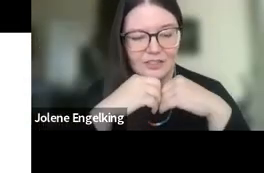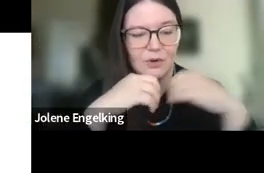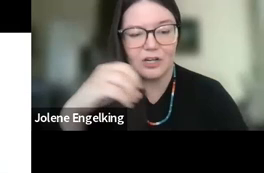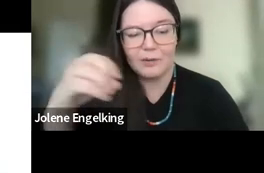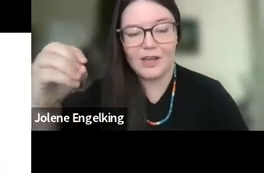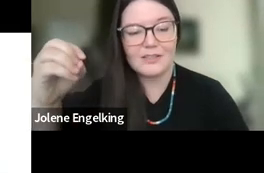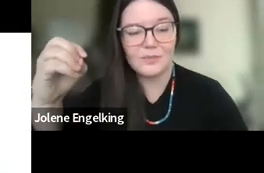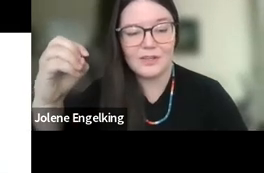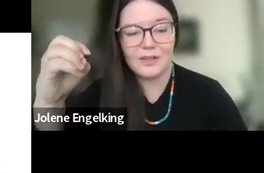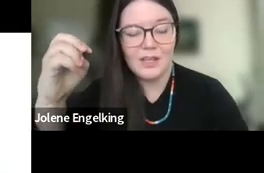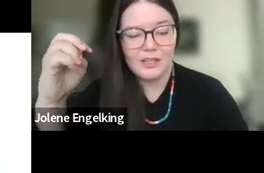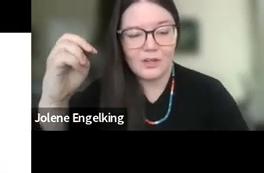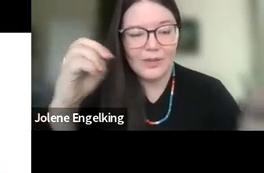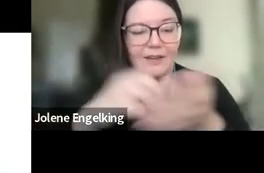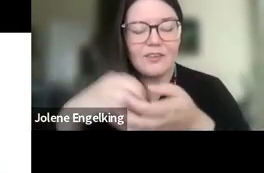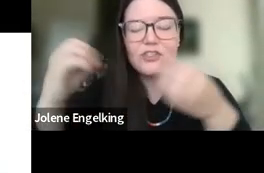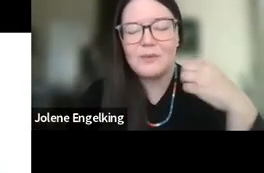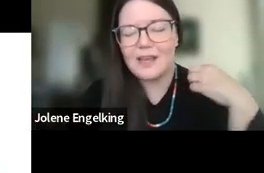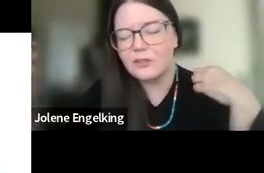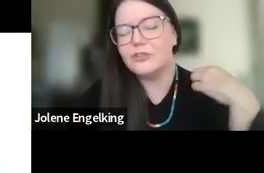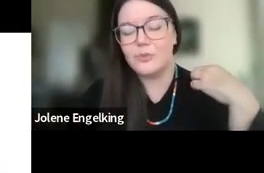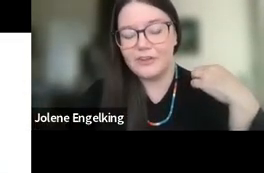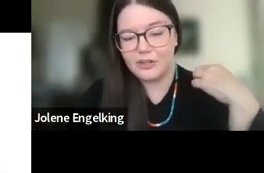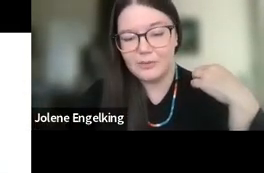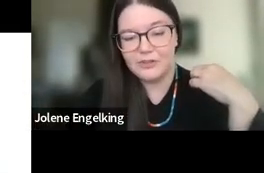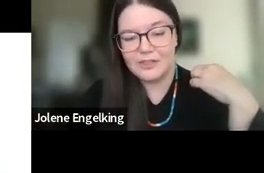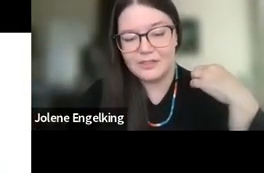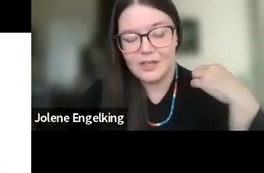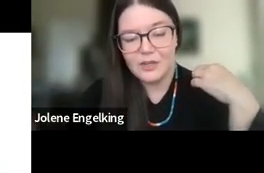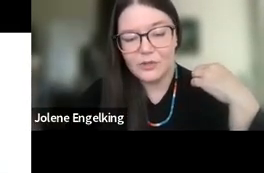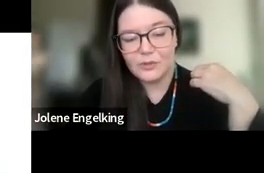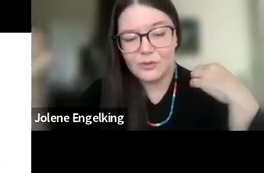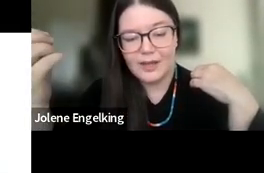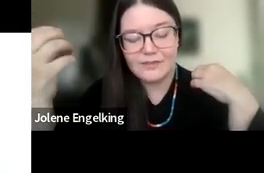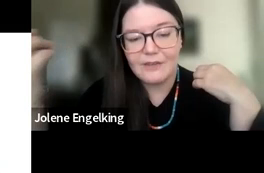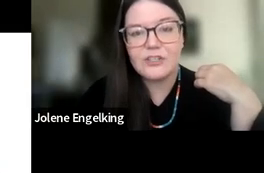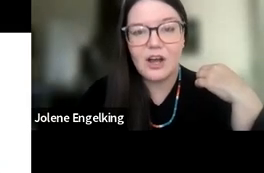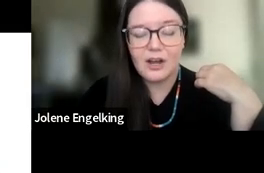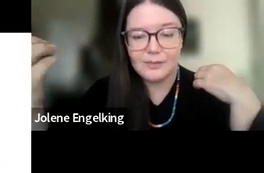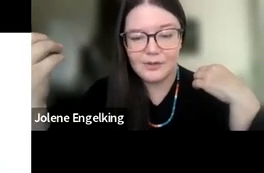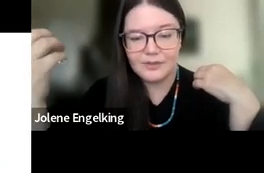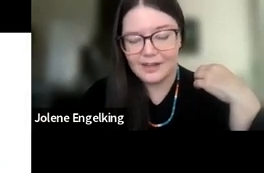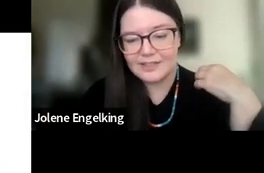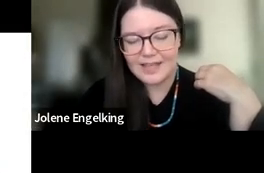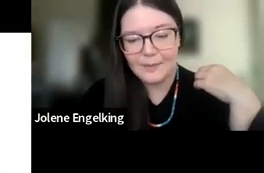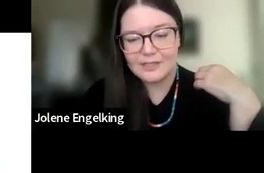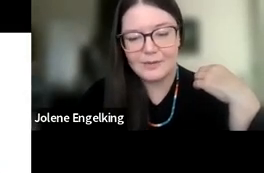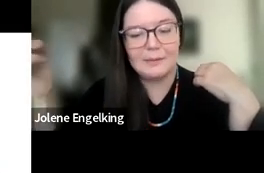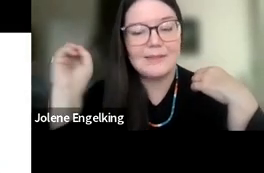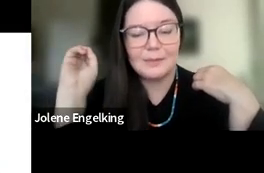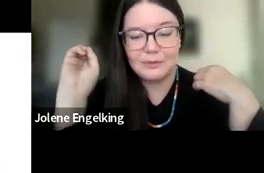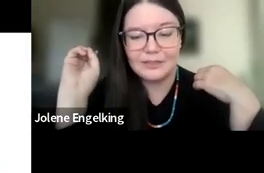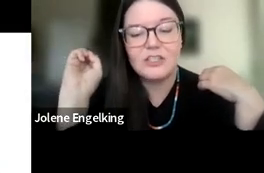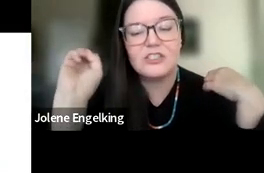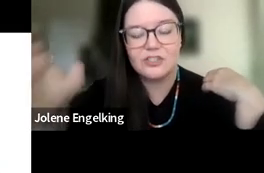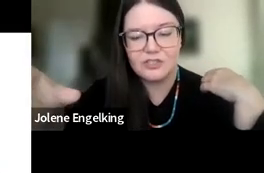seen just the most harm caused is when, you know, we have so many elders within our communities who have never talked about the violence that's happened to them. And I'm